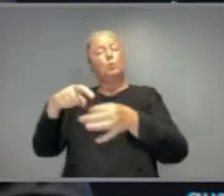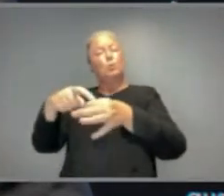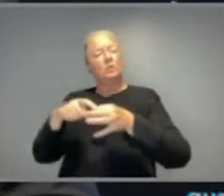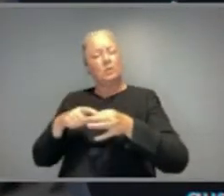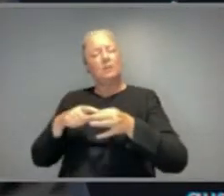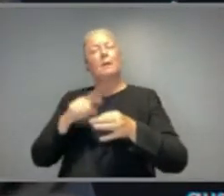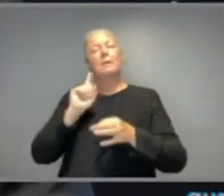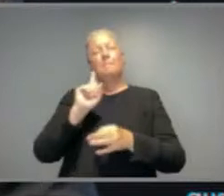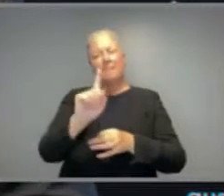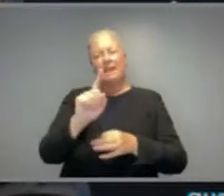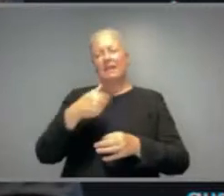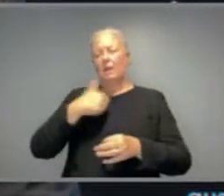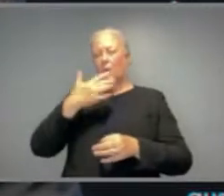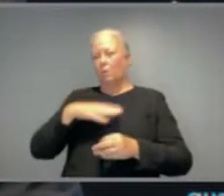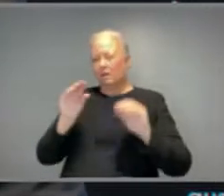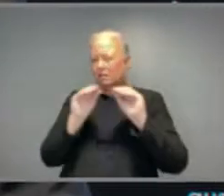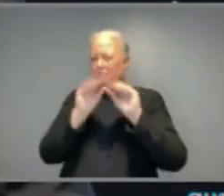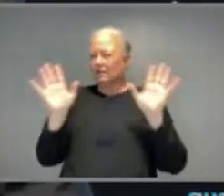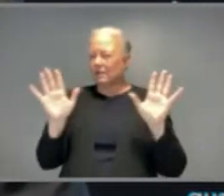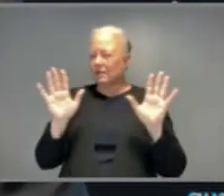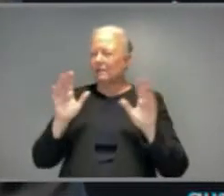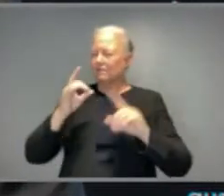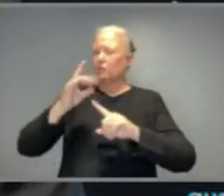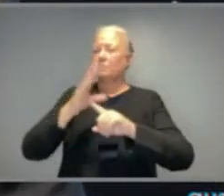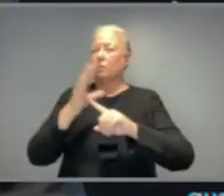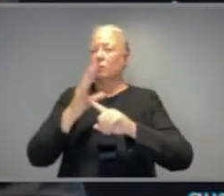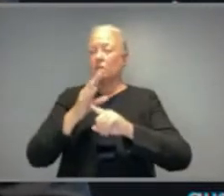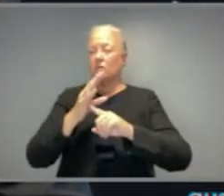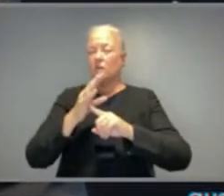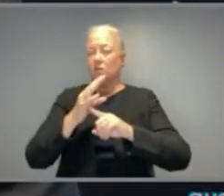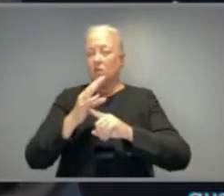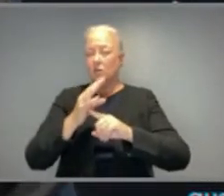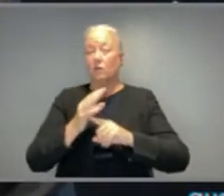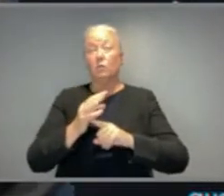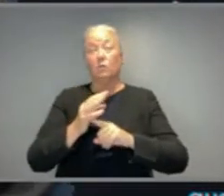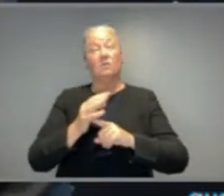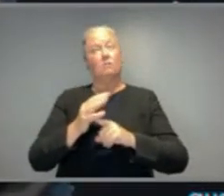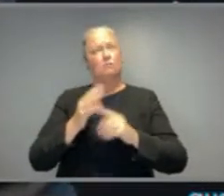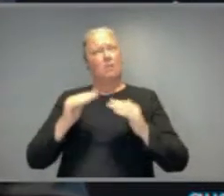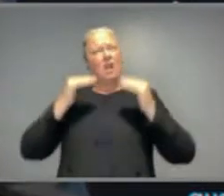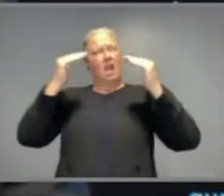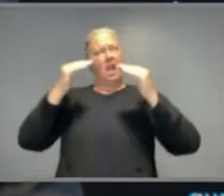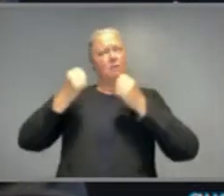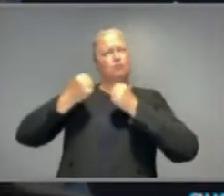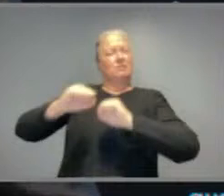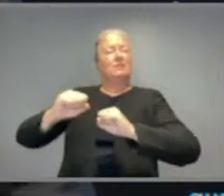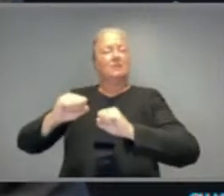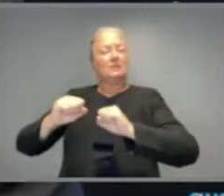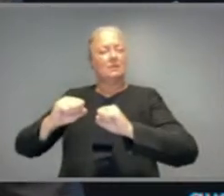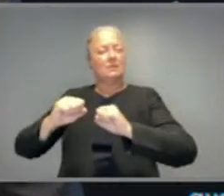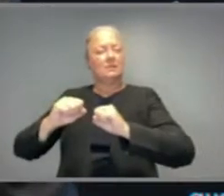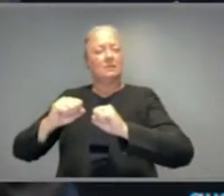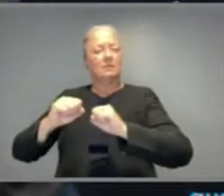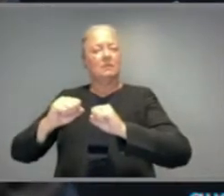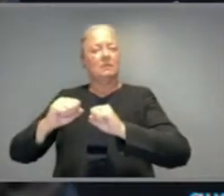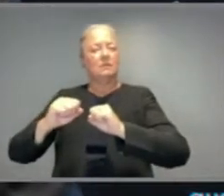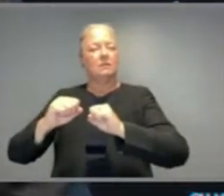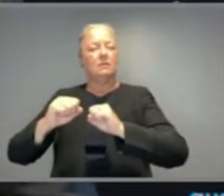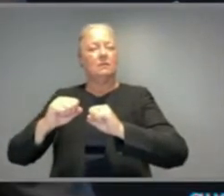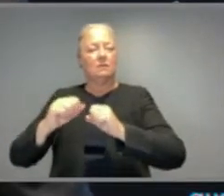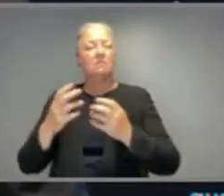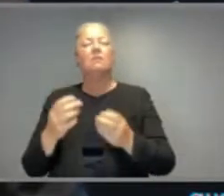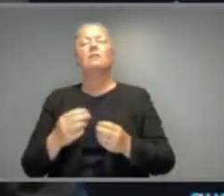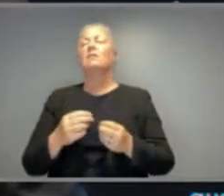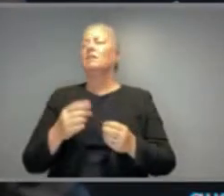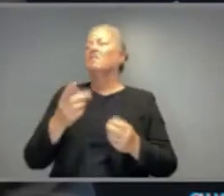at those rates you have a very high level of protection, similar to what you have in dealing with infectious diseases